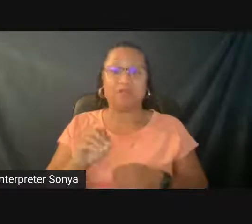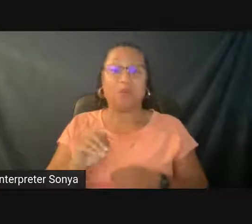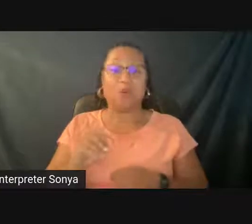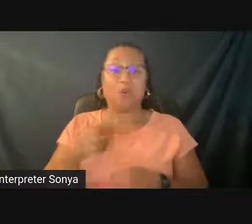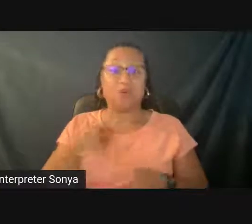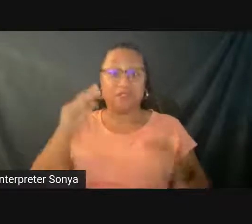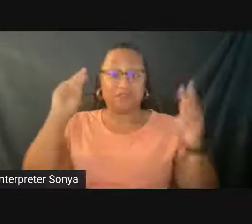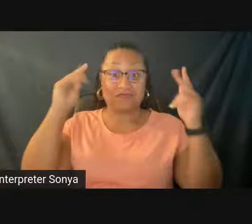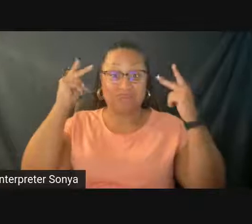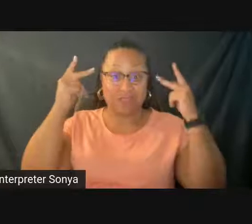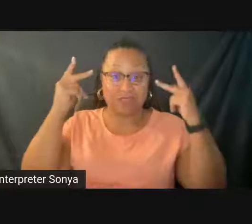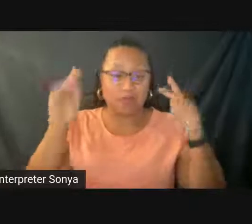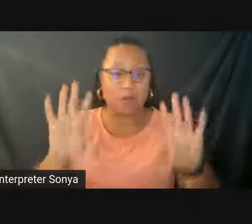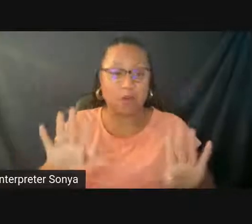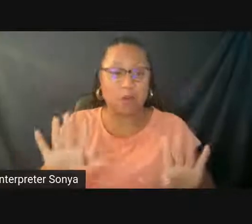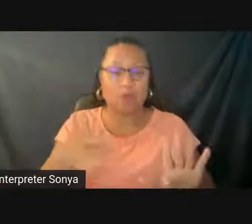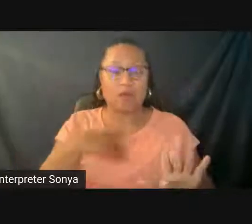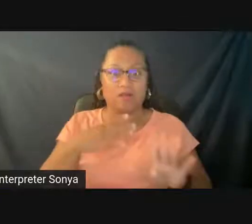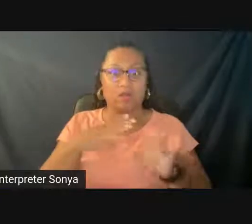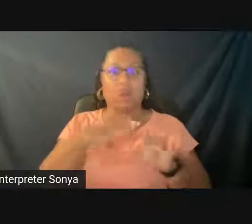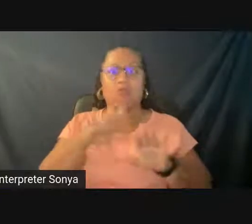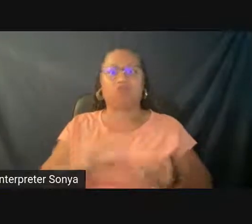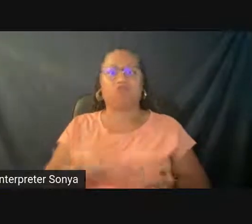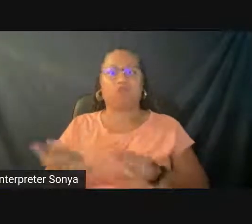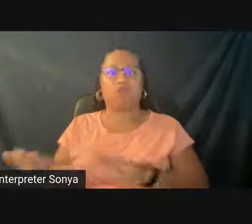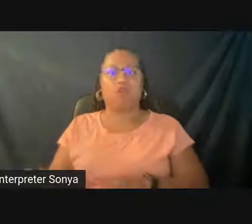out. No, this is for calming. Calming.